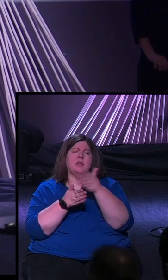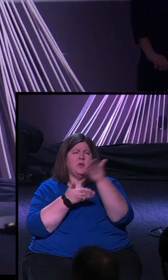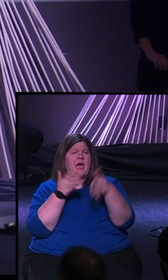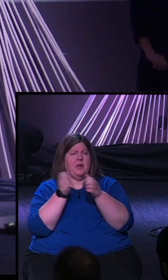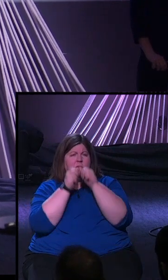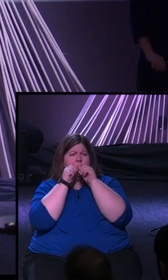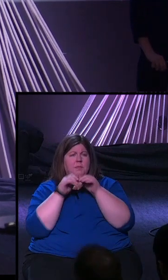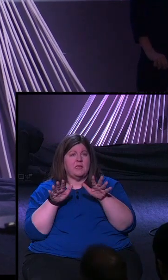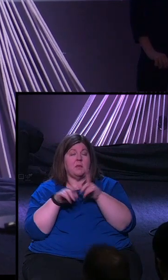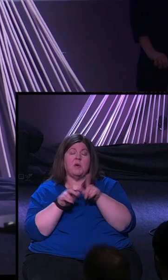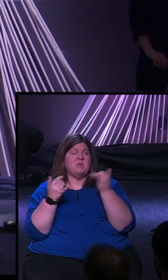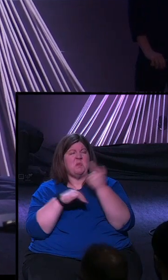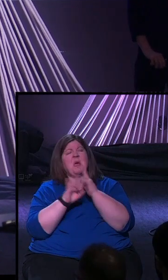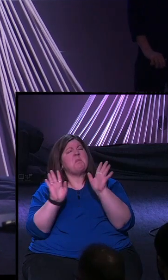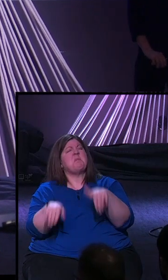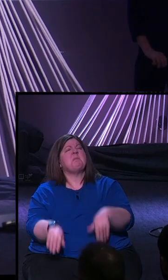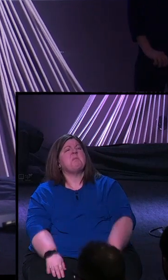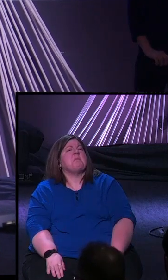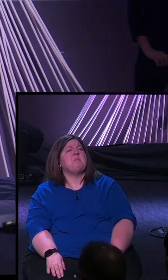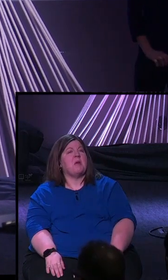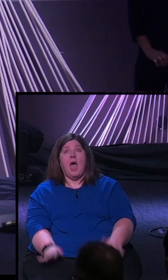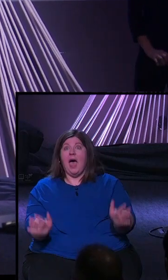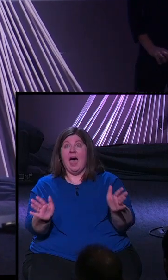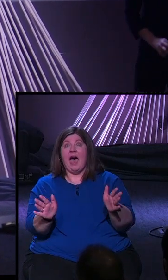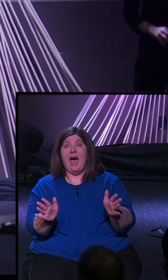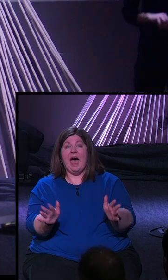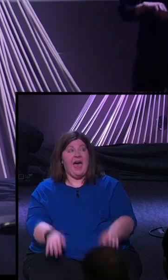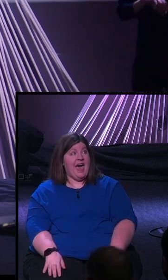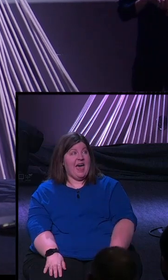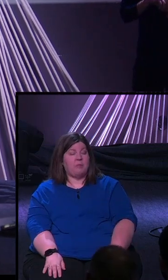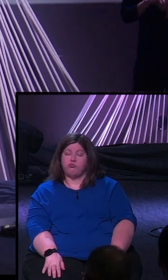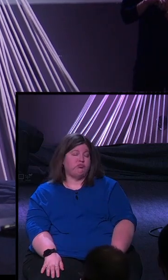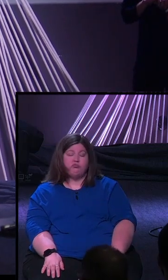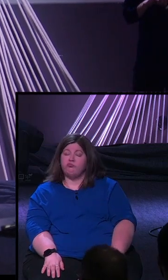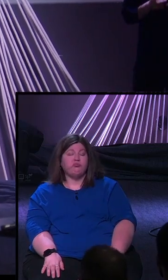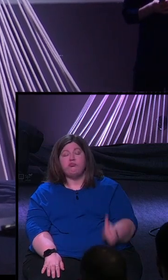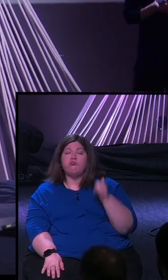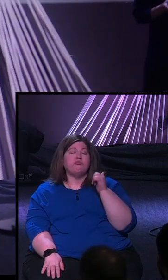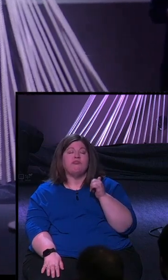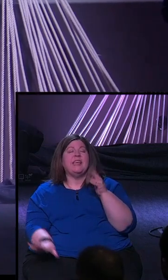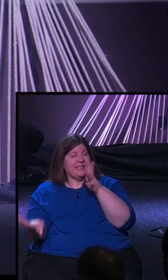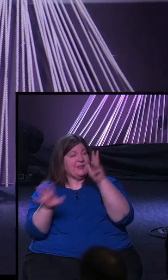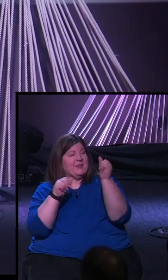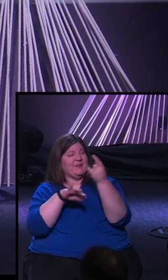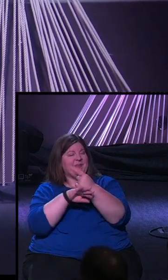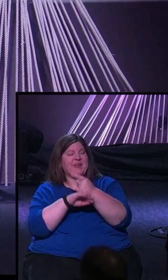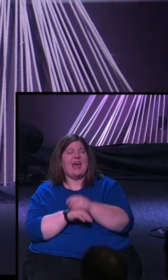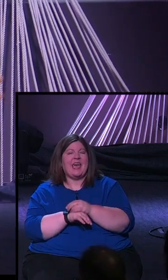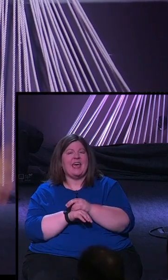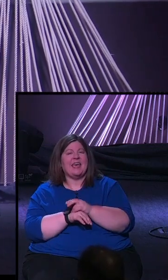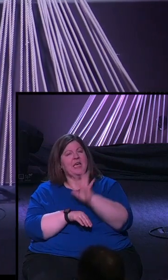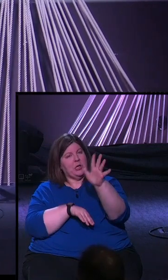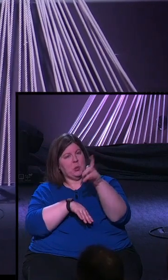benediction, but I'm not going to close with that today. I know you're excited, but I'm not going to. So as you leave today, let your